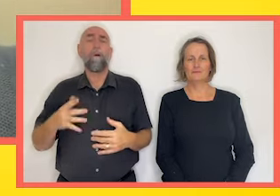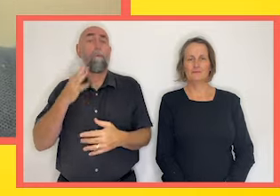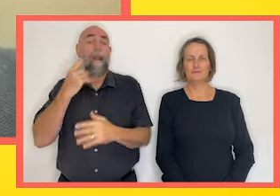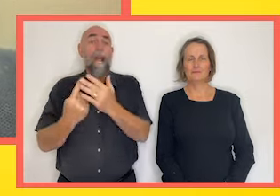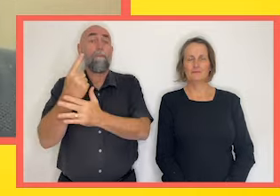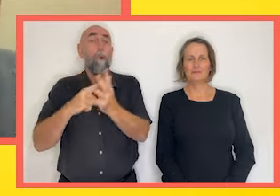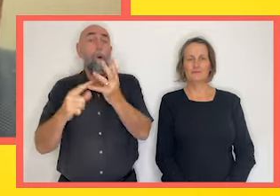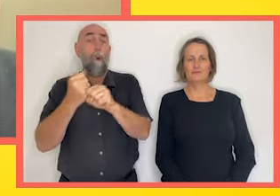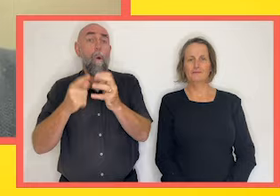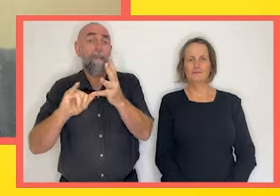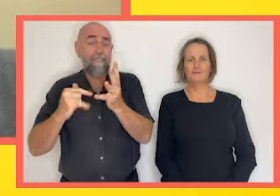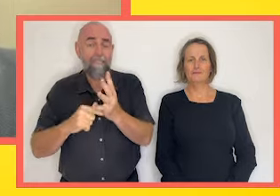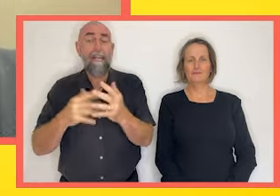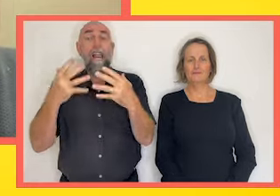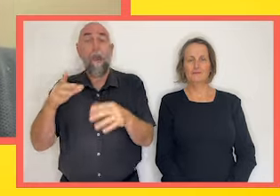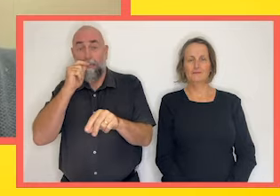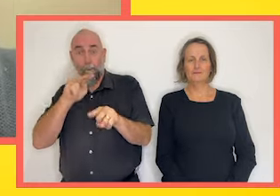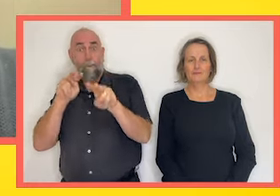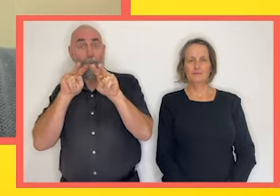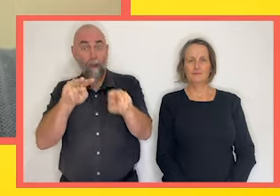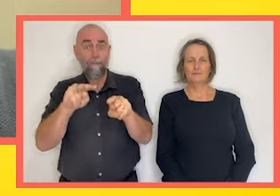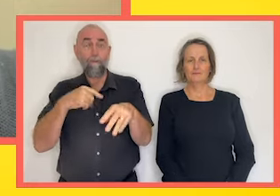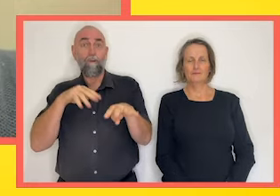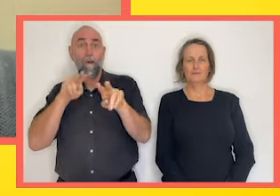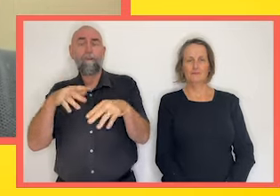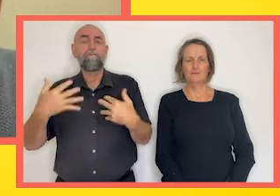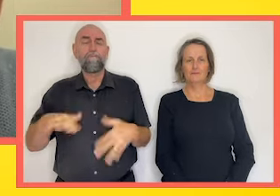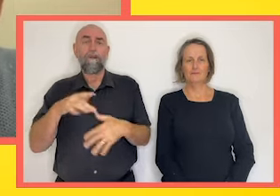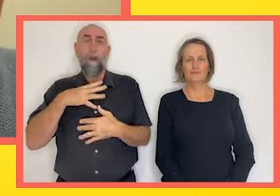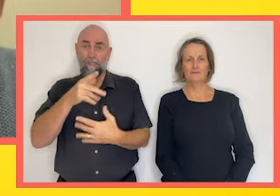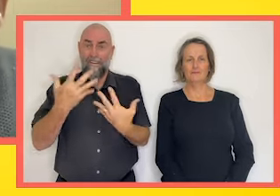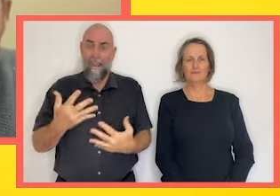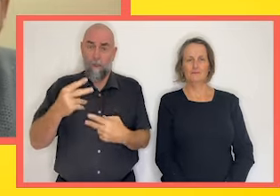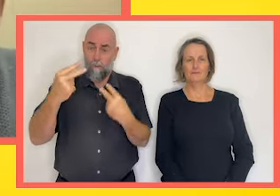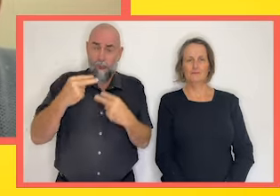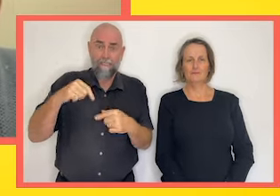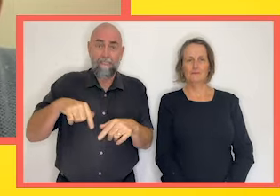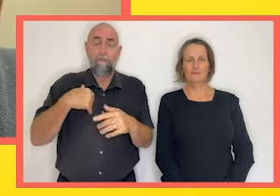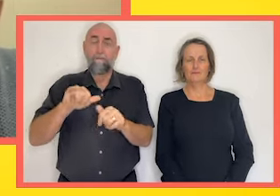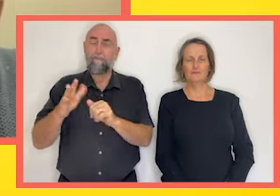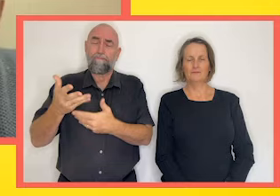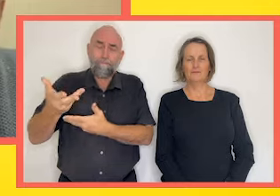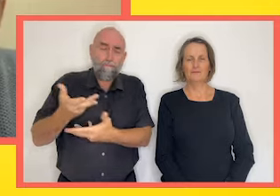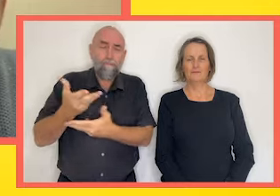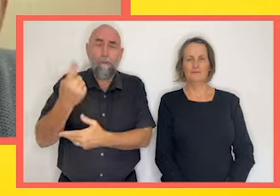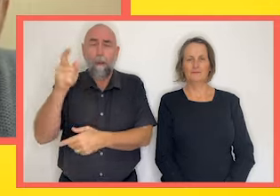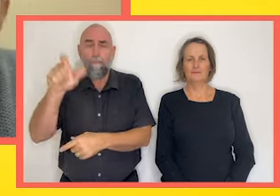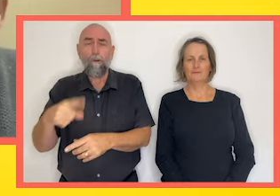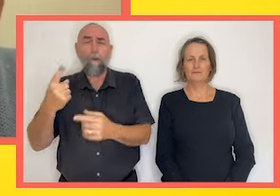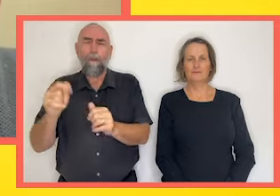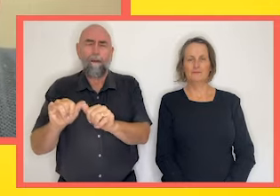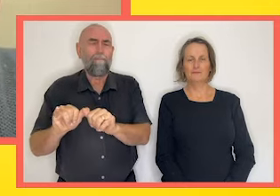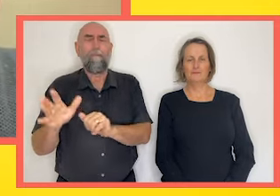reason why all of you, Little Ripper audience, tune in, we get to speak to one of the incredible Paralympic athletes across this